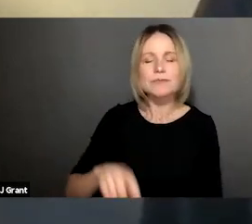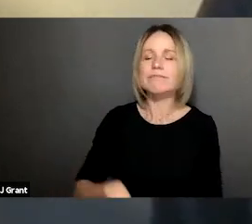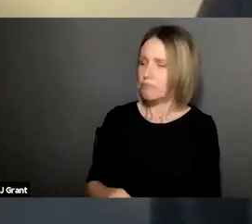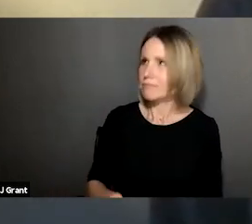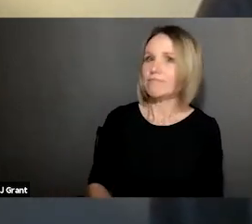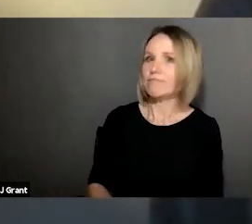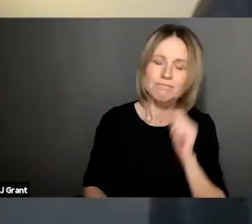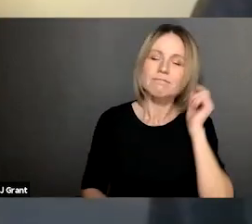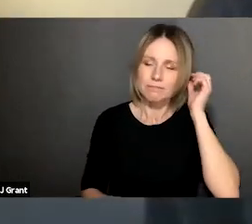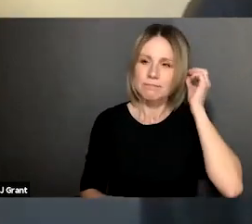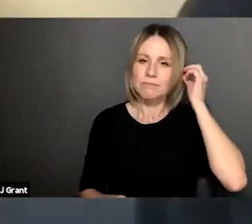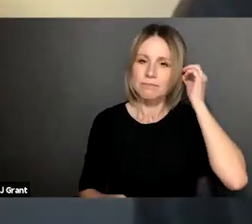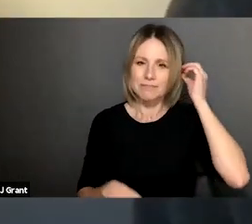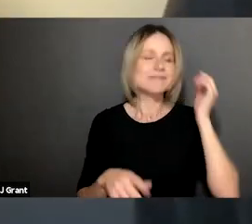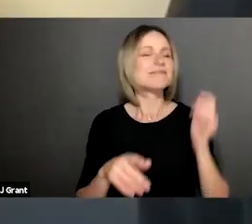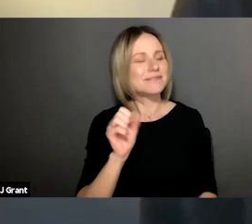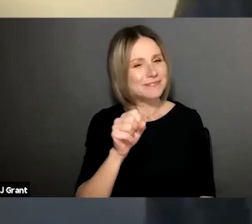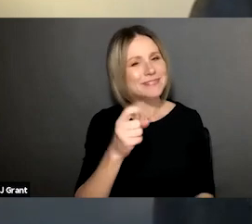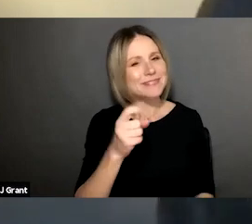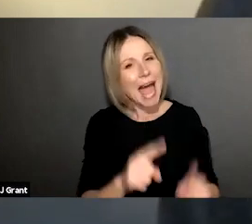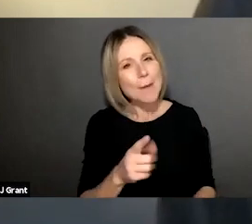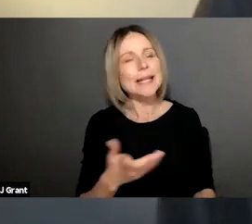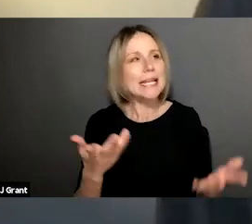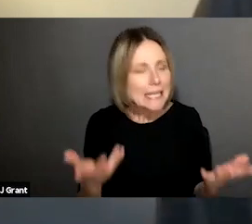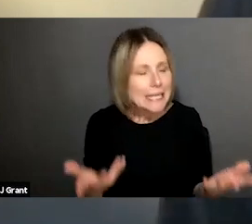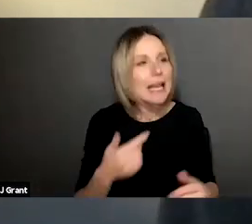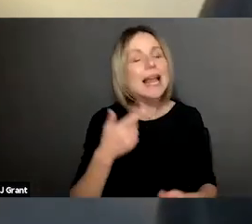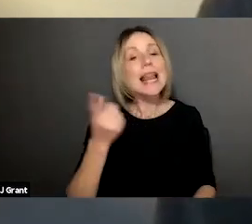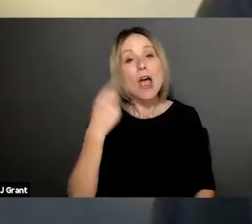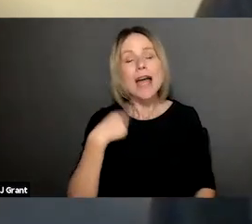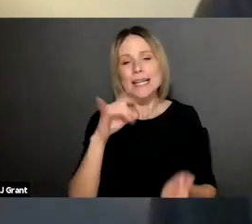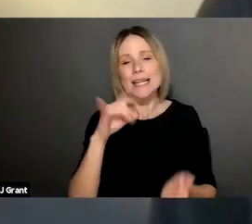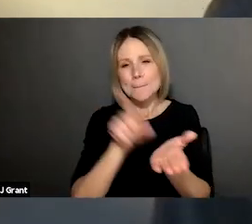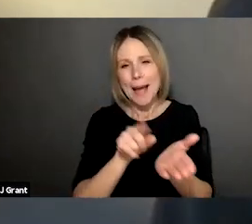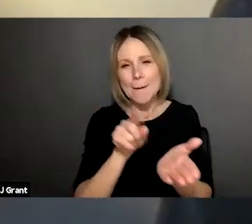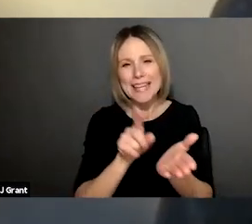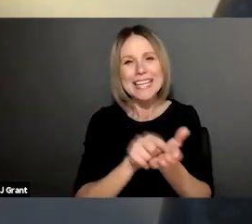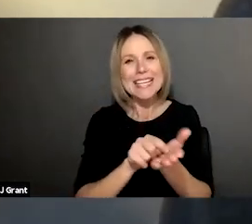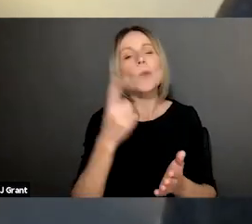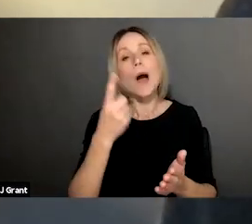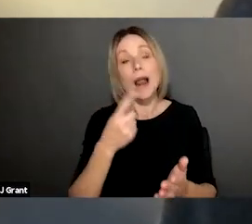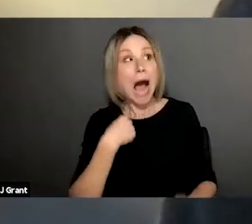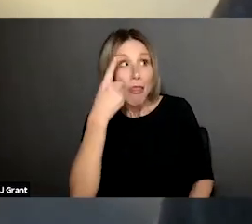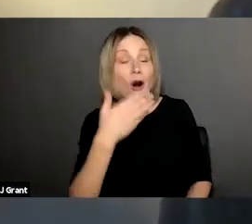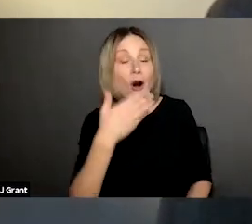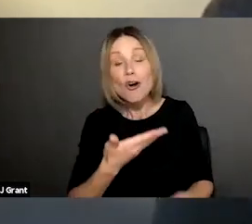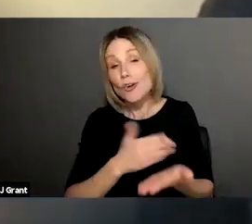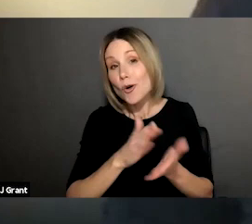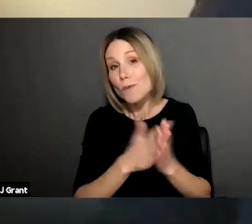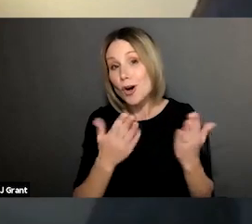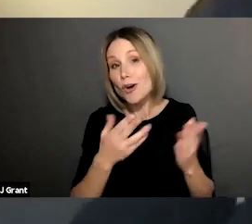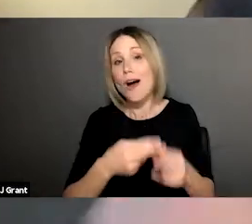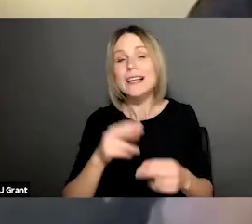of publishing what I think is a pretty good cookbook called See You on Sunday, a cookbook for family and friends